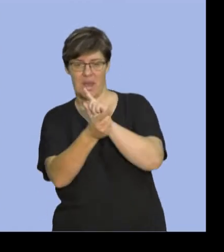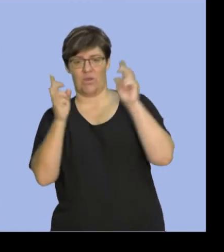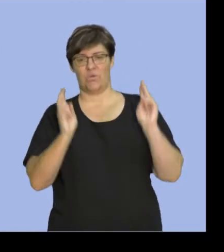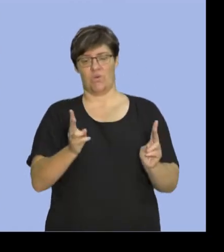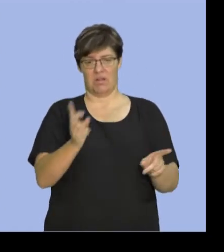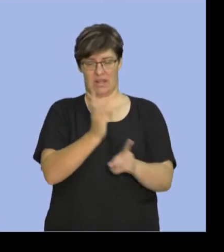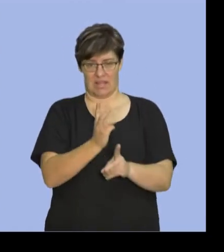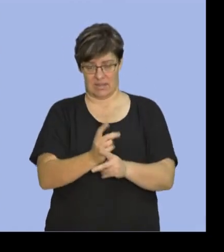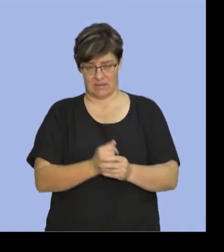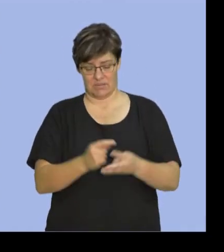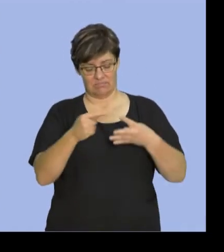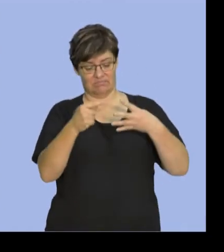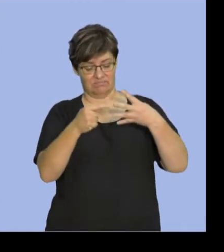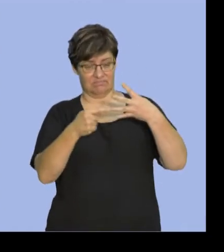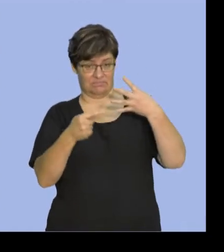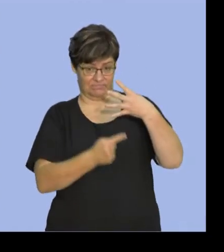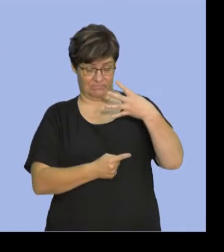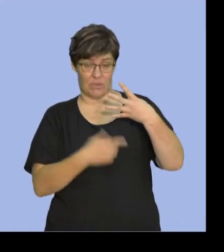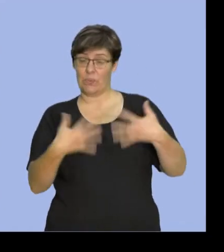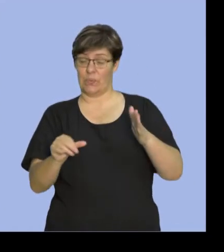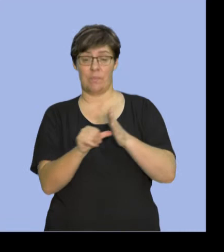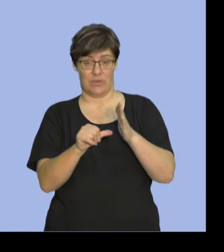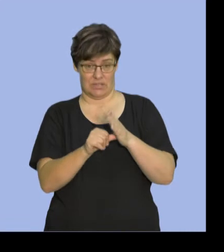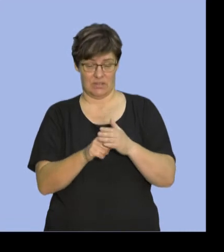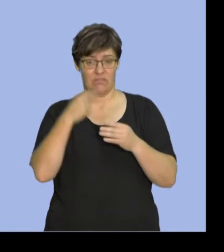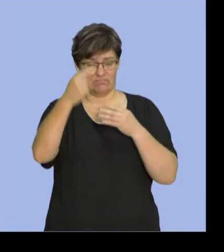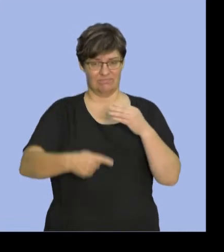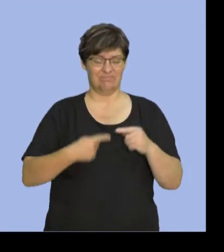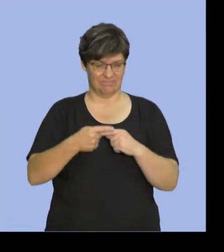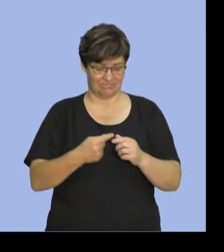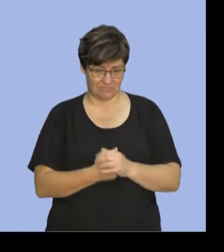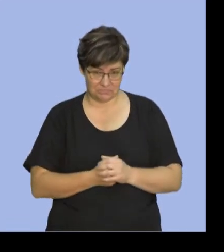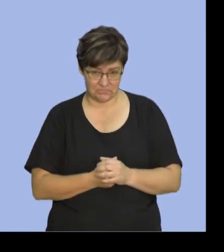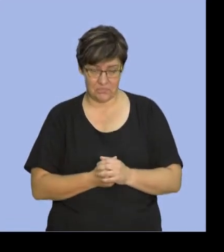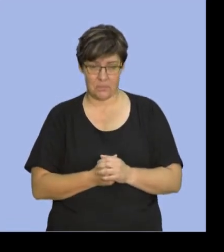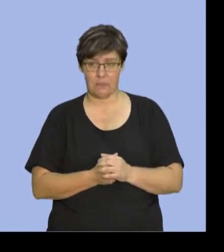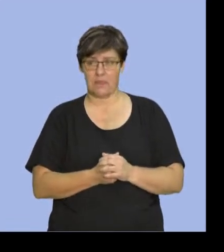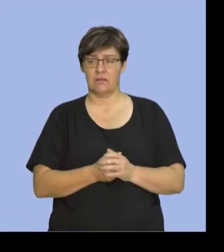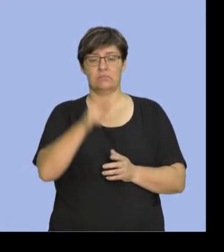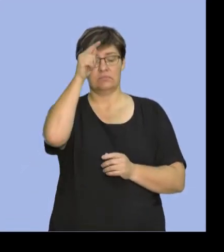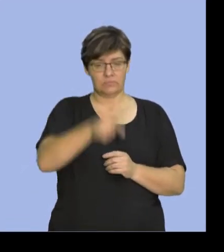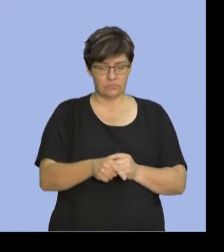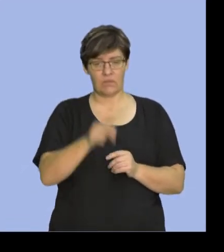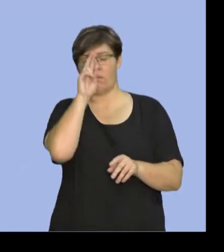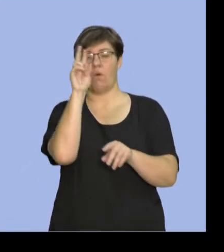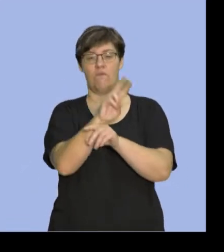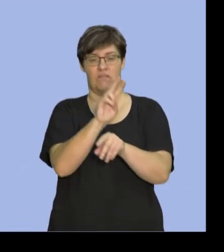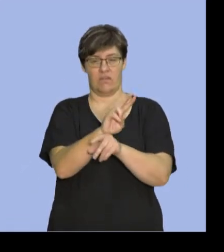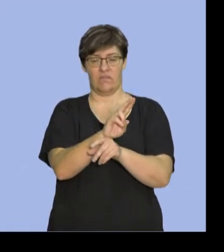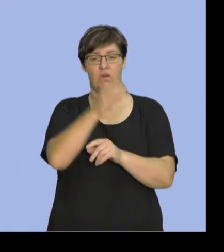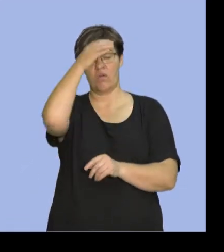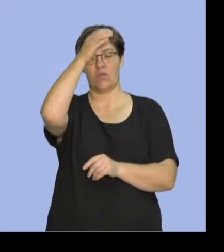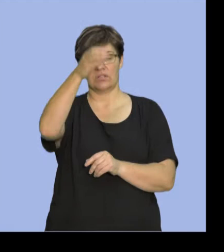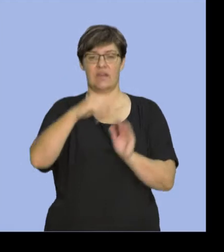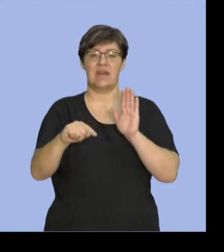these four components of the cycle of homeostasis. Again, this is the overview of the concept of